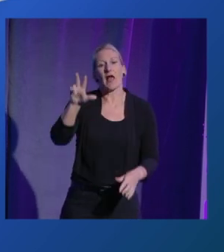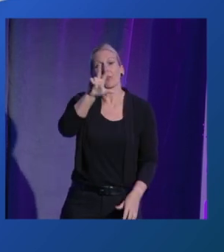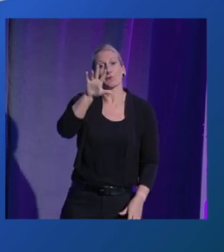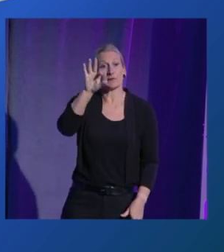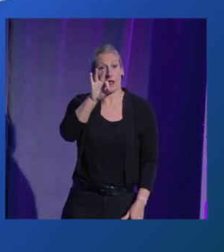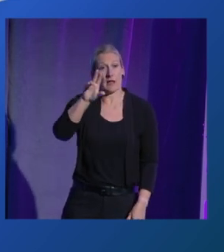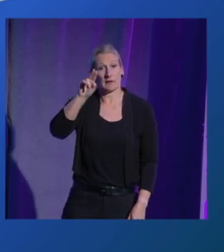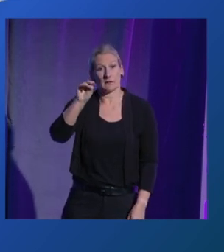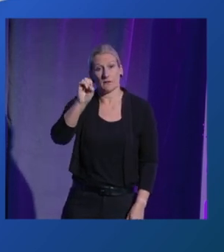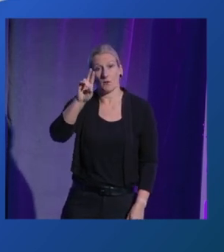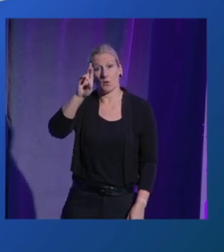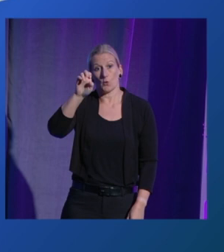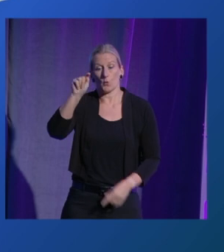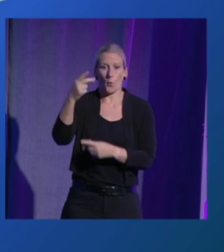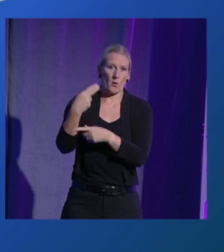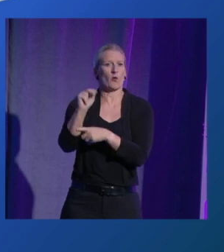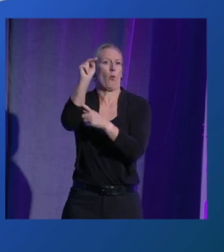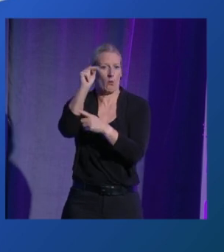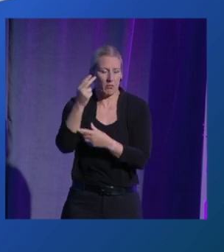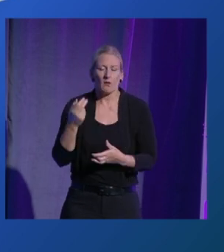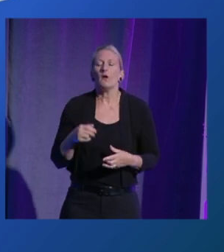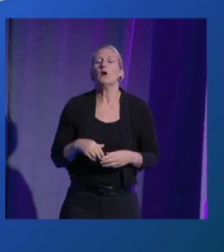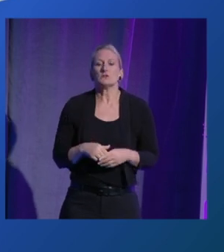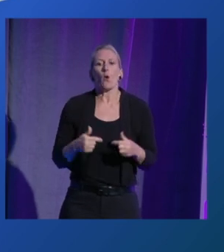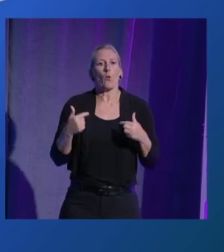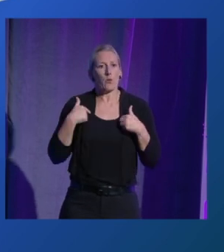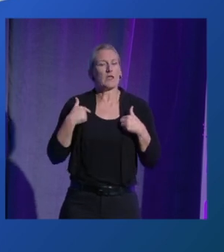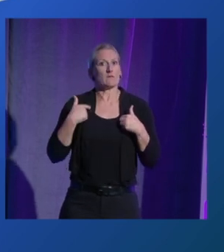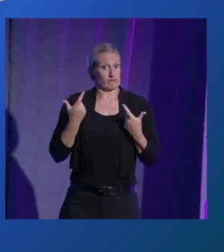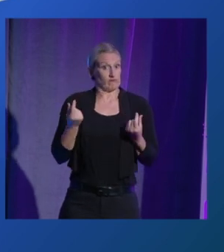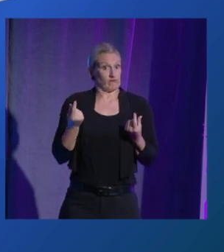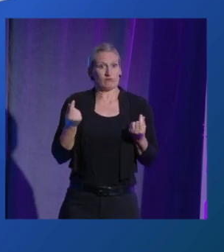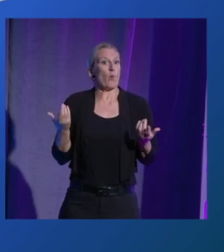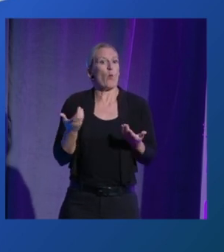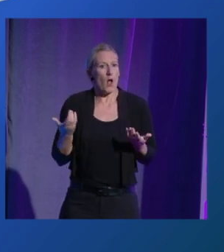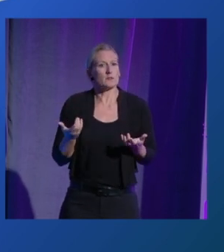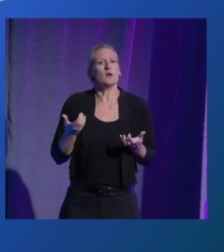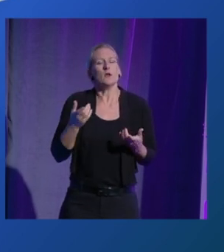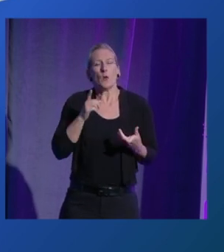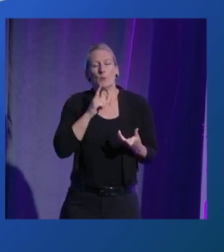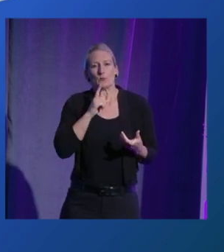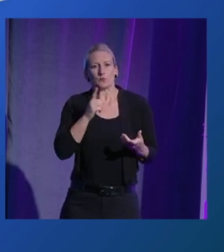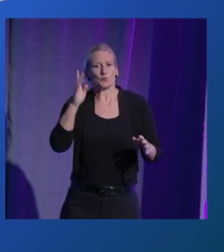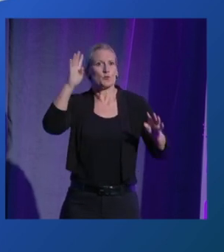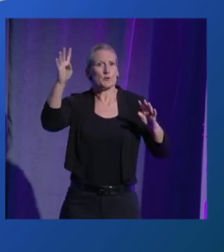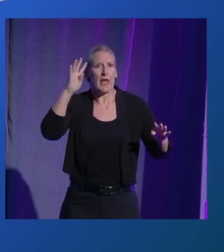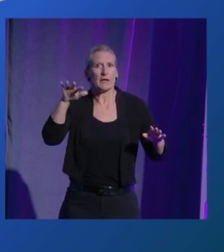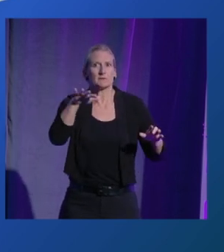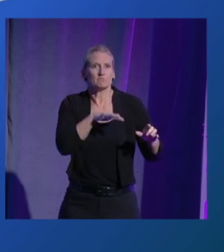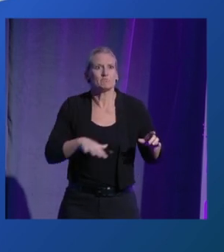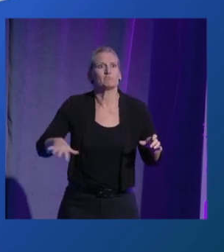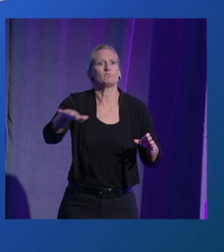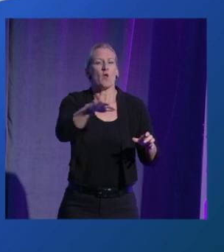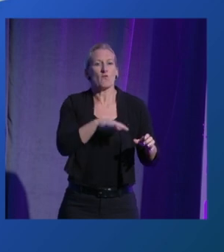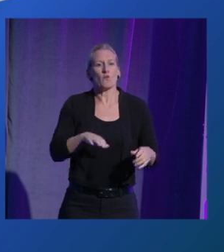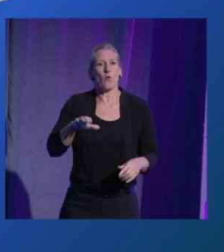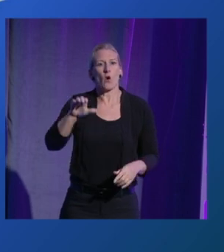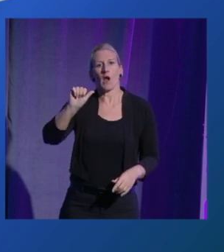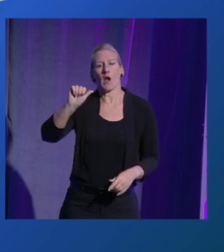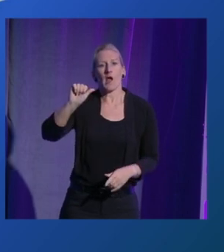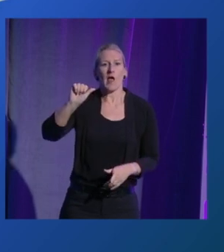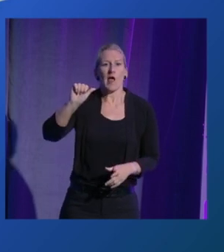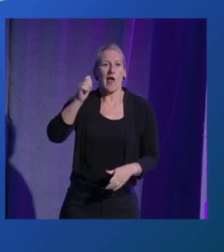North is we create places and spaces for innovators and agtech startups and agtech